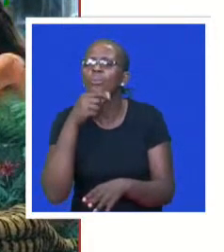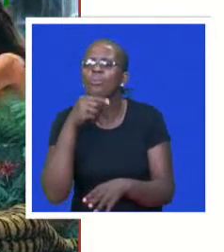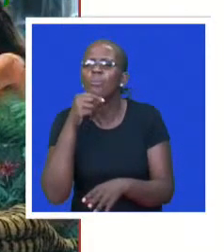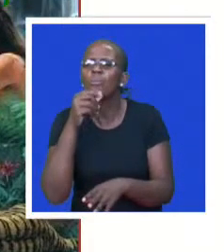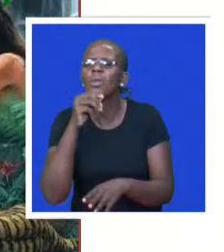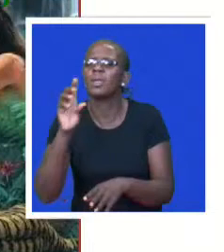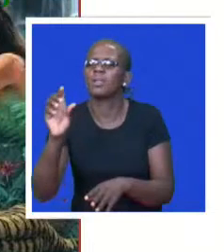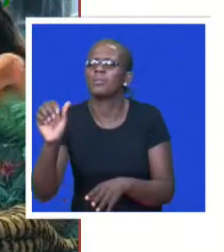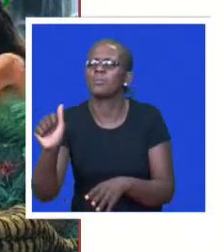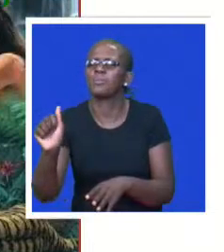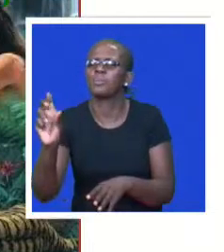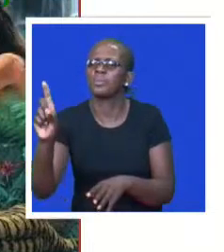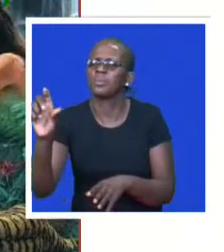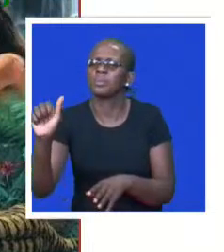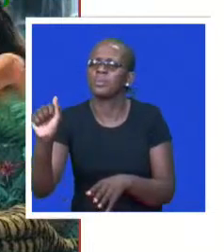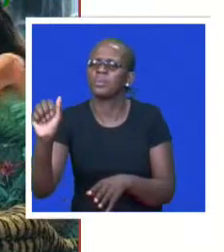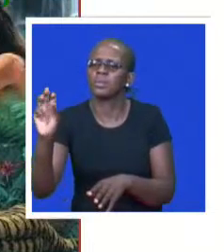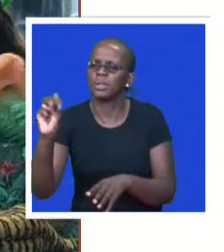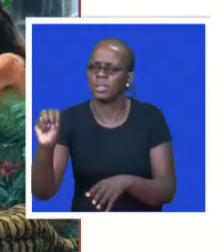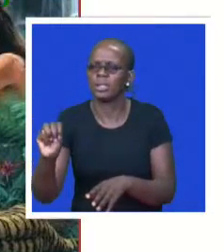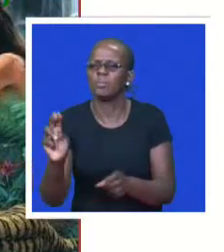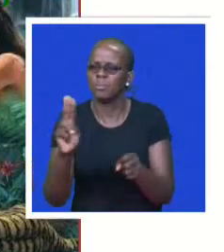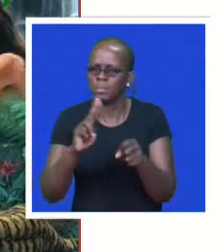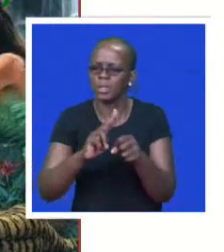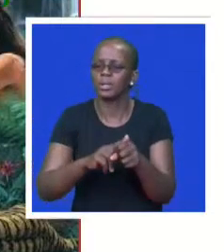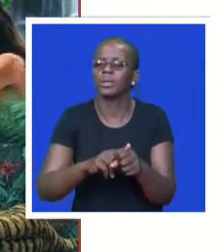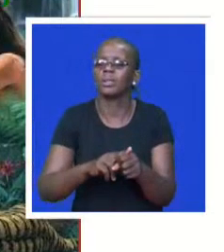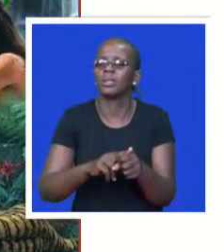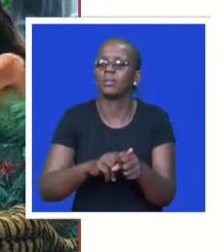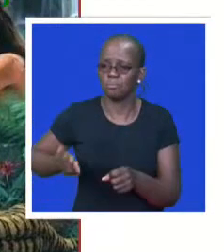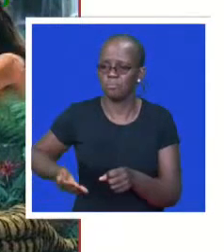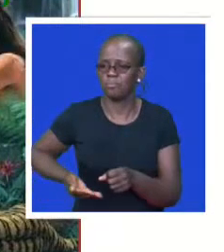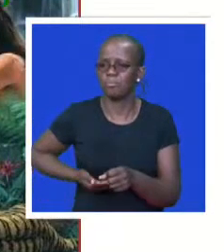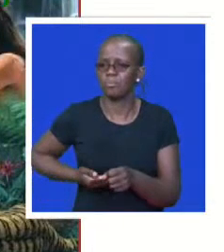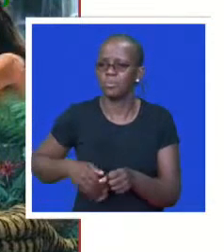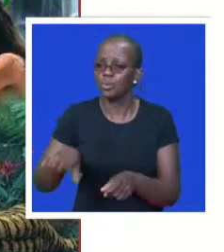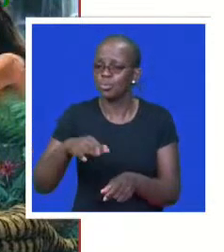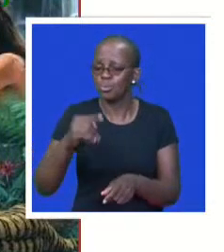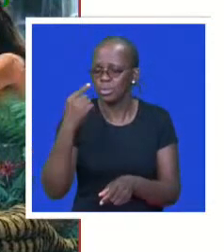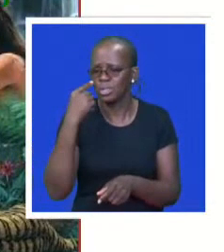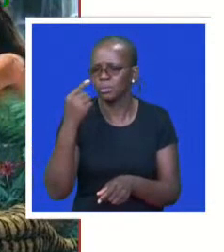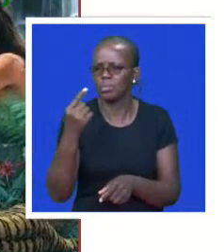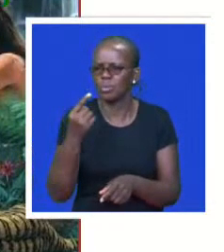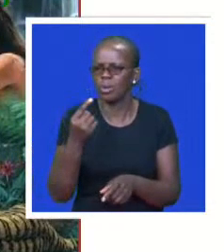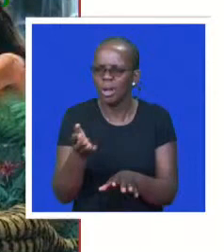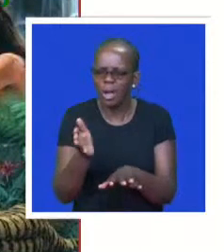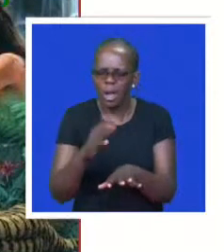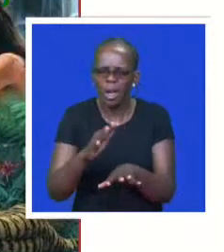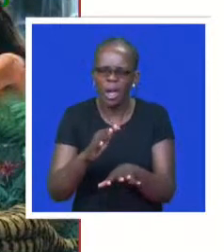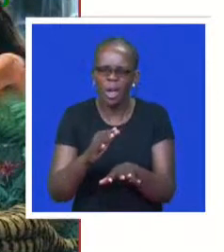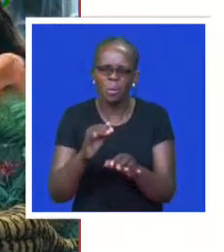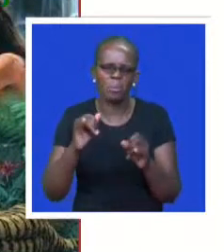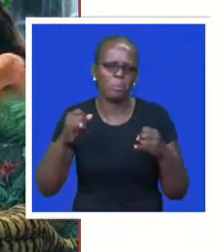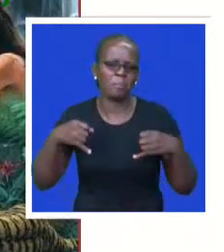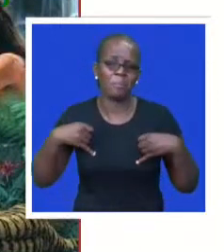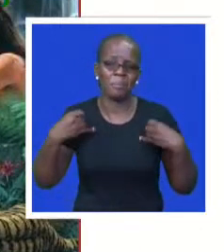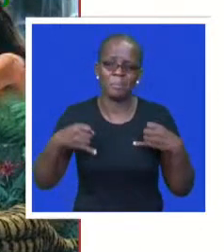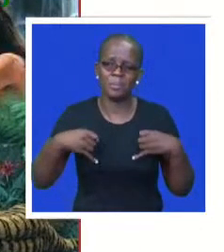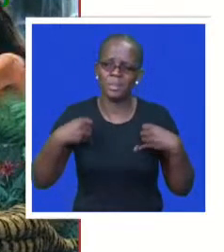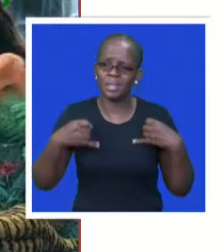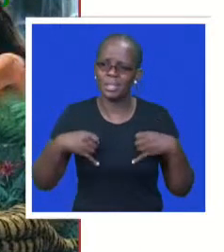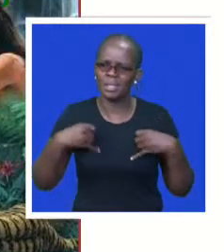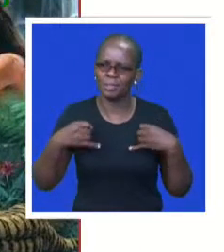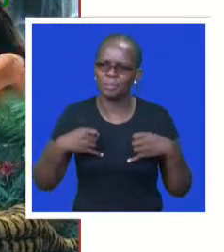is our Eve. And we can see here our Adam. Can see how they enjoyed such a